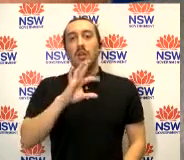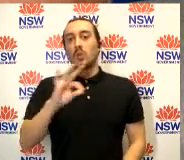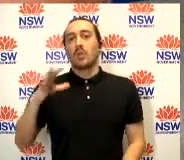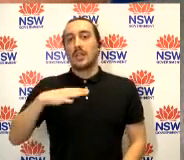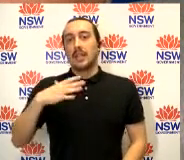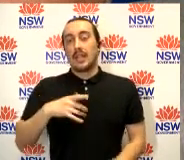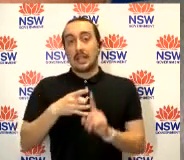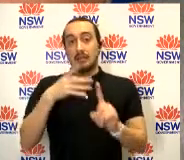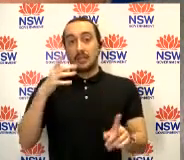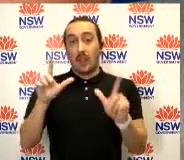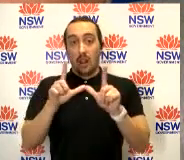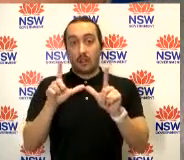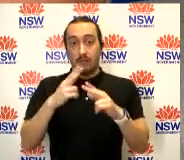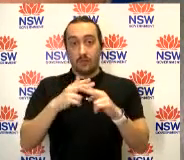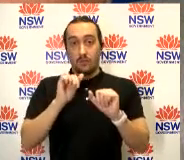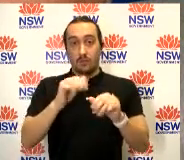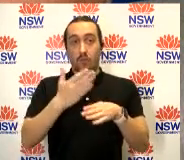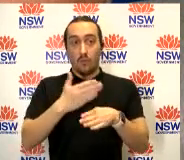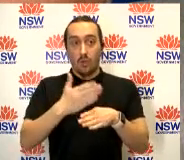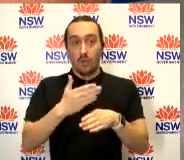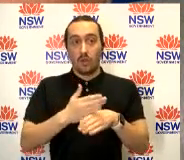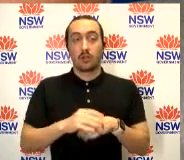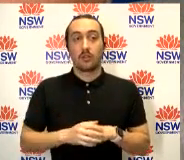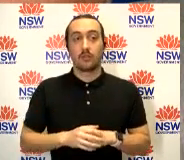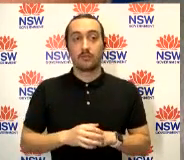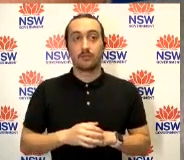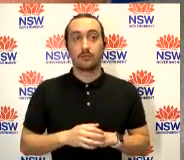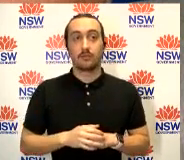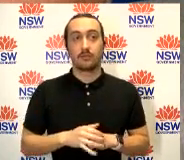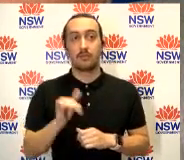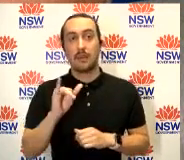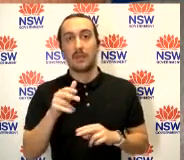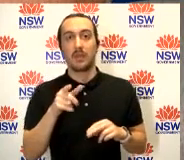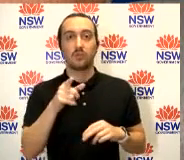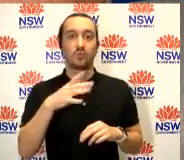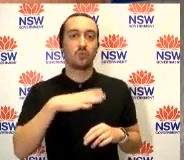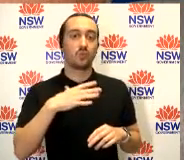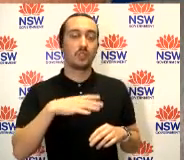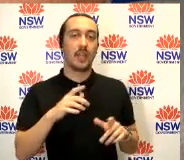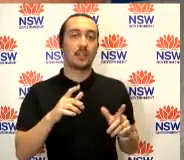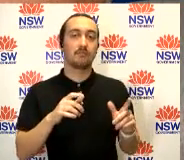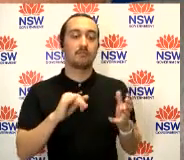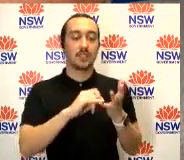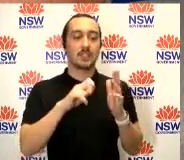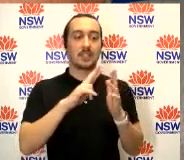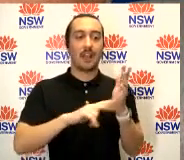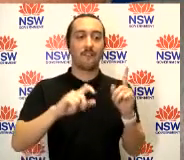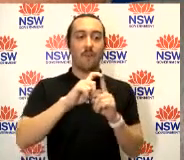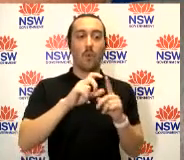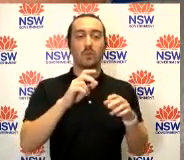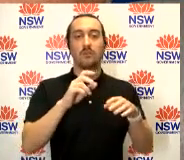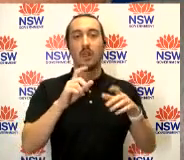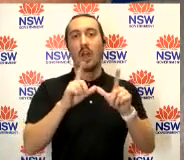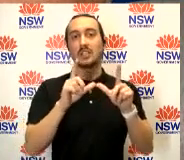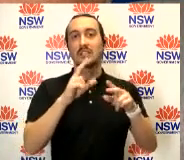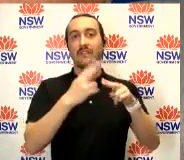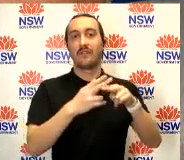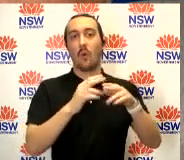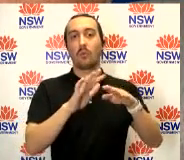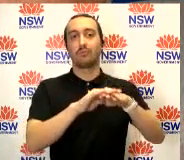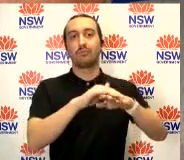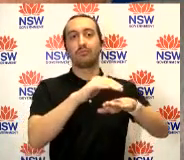scaffold as also your barrier edge protection and catch deck, yes, you might need a scaffolder's license for that scenario. There's many products available